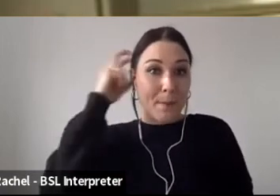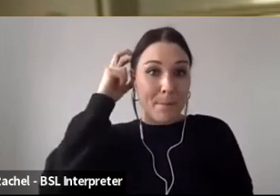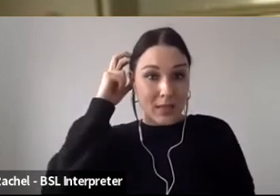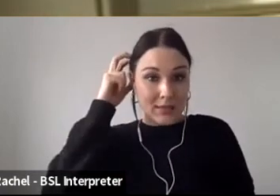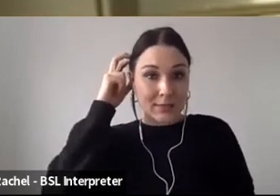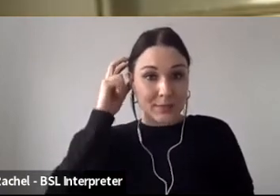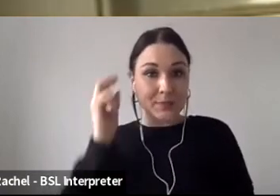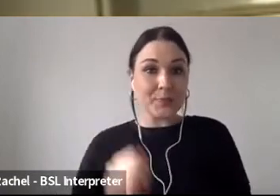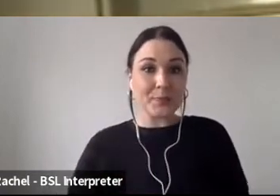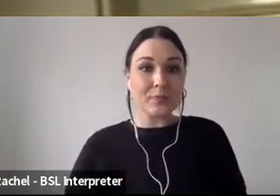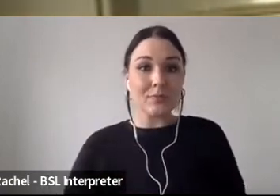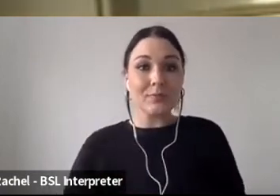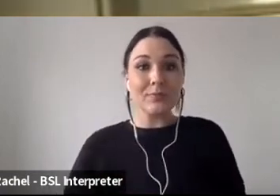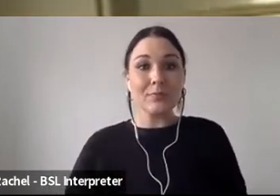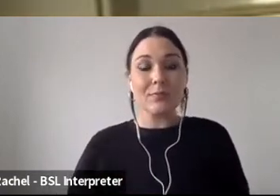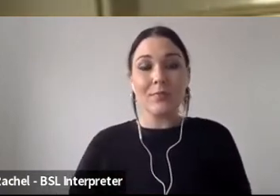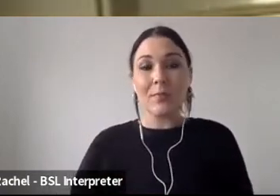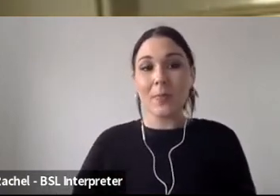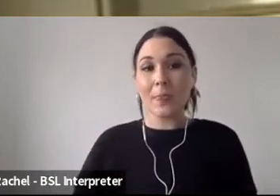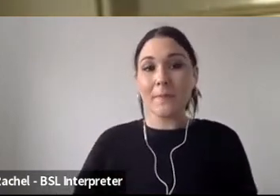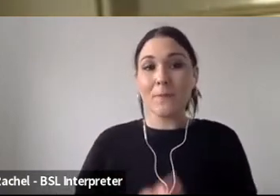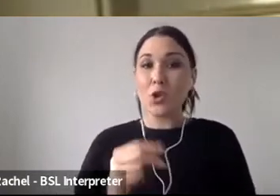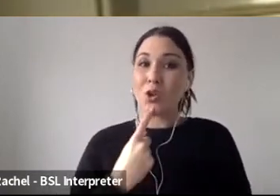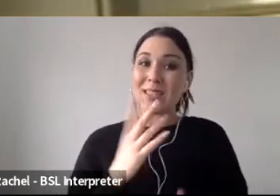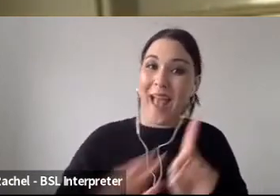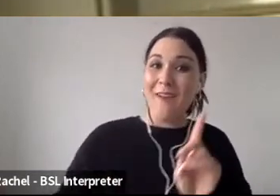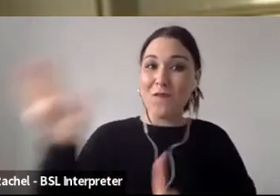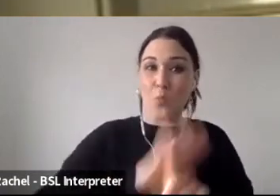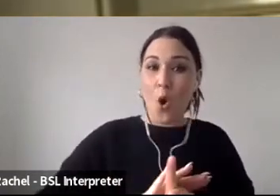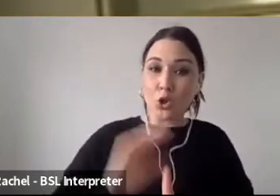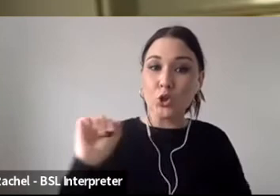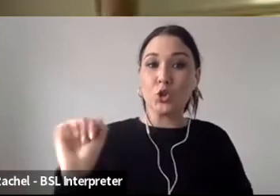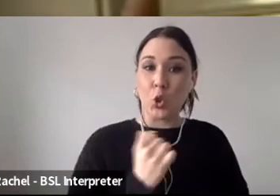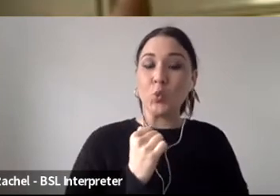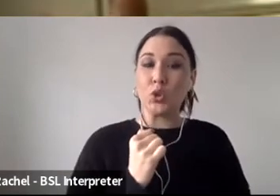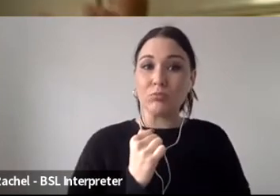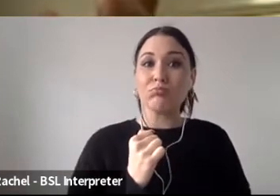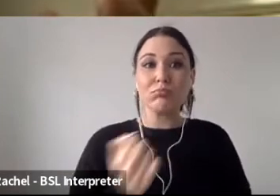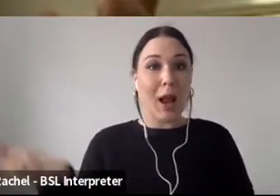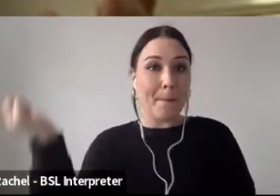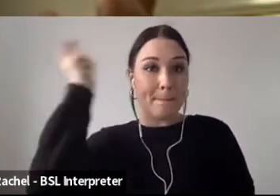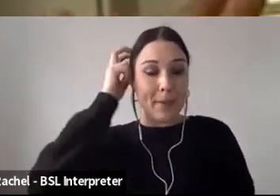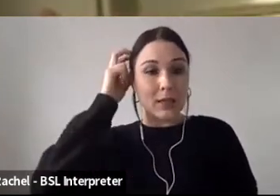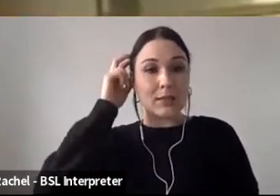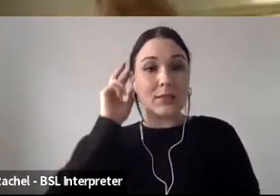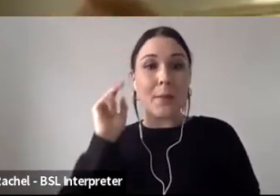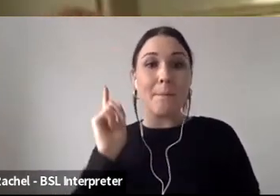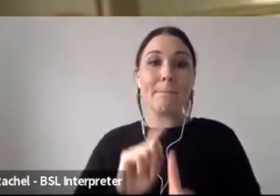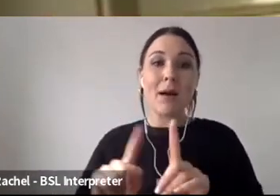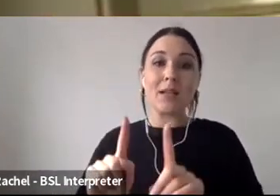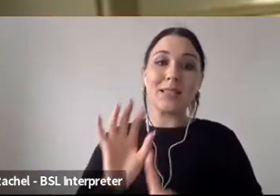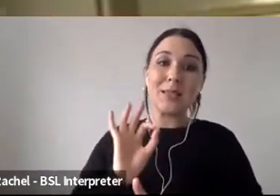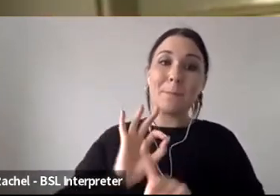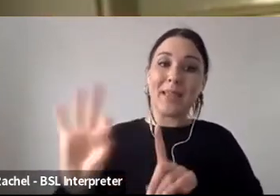50%. Not say that everybody should have one. You should speaks to a specialist.